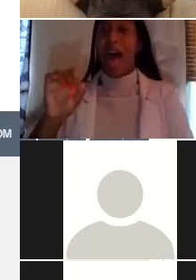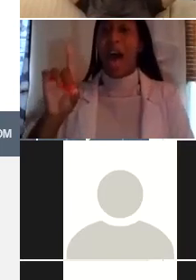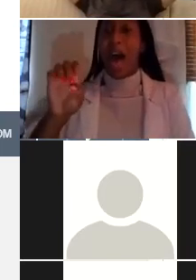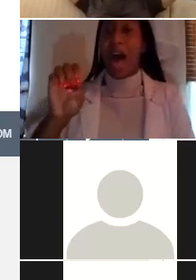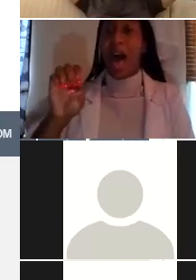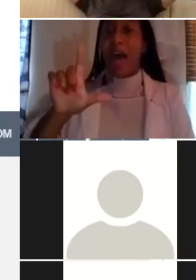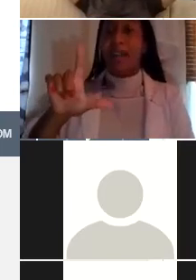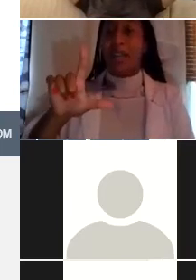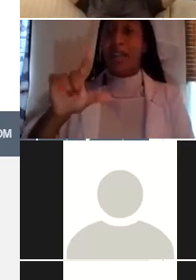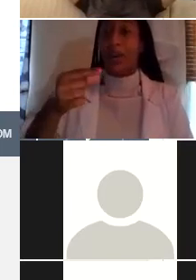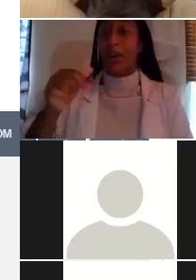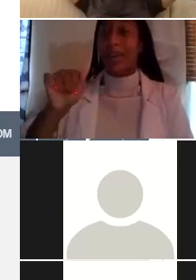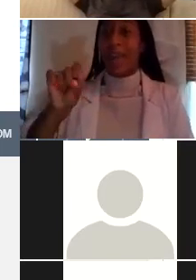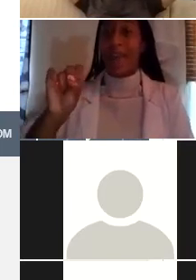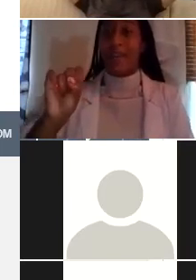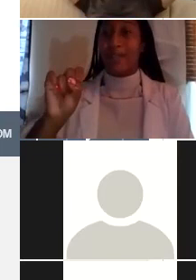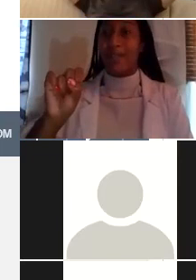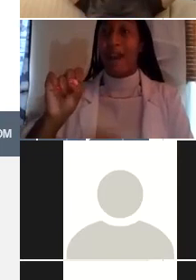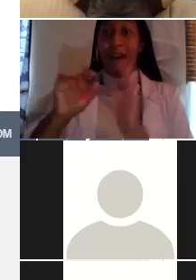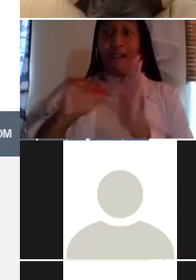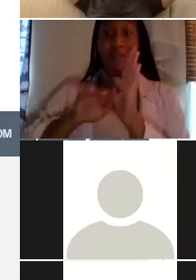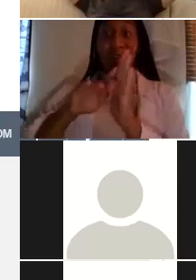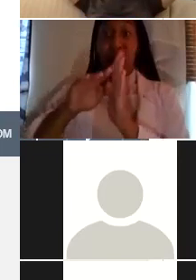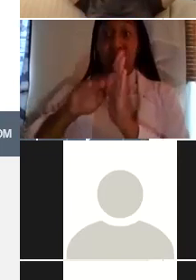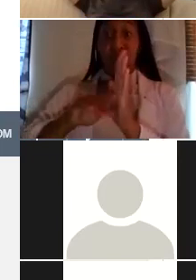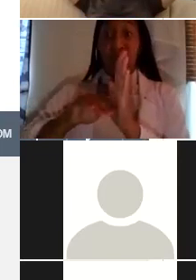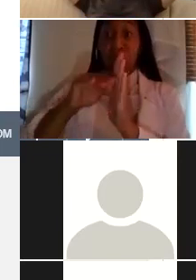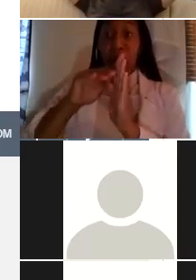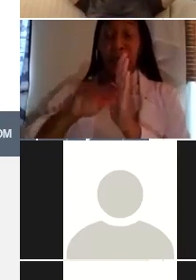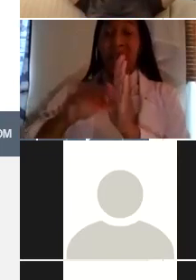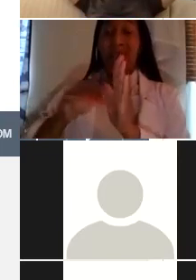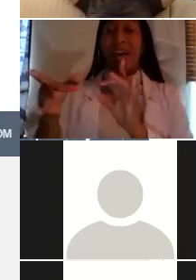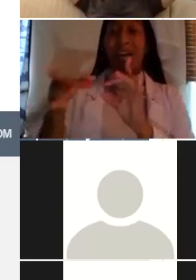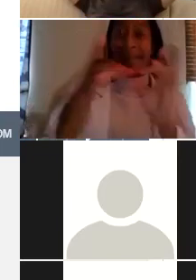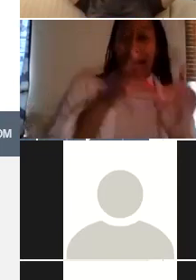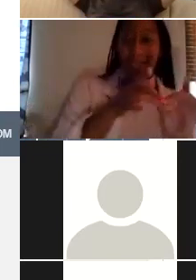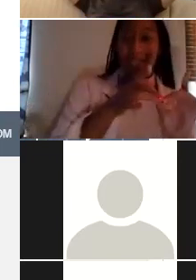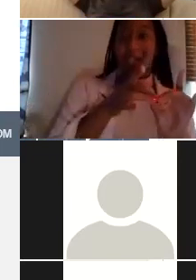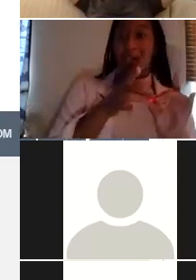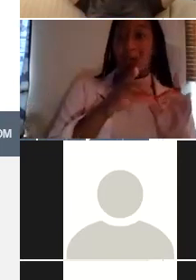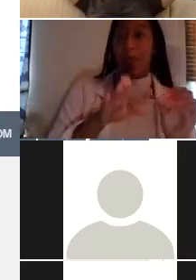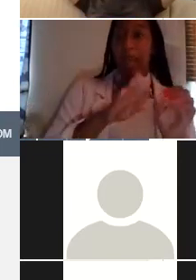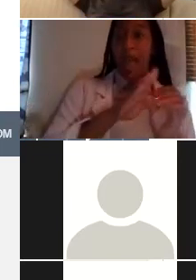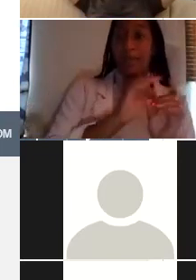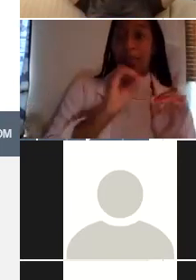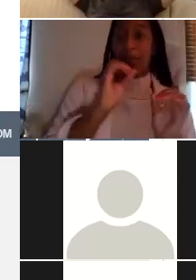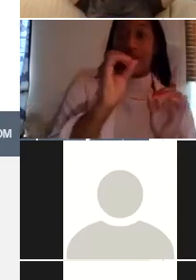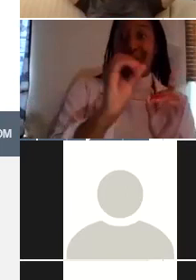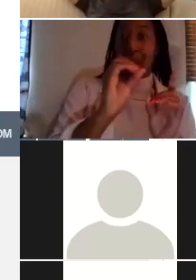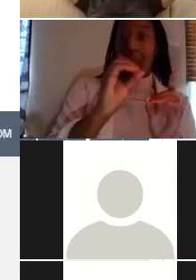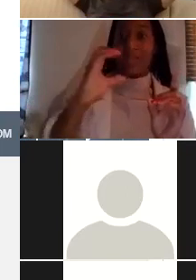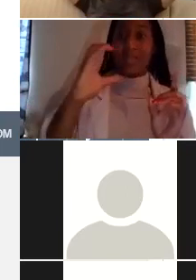So the volume of an ideal gas is directly related to this absolute temperature. Um, and